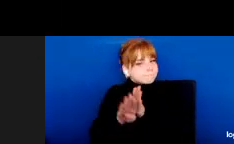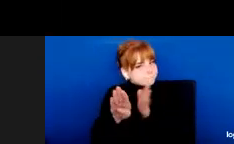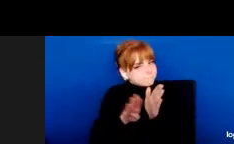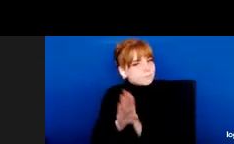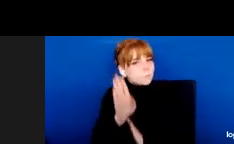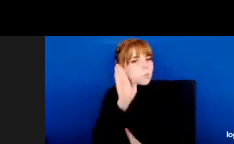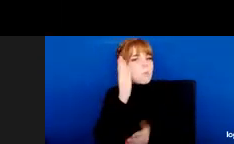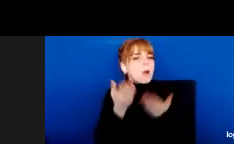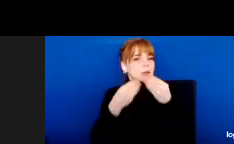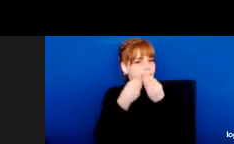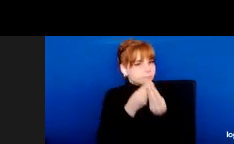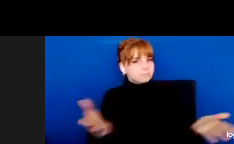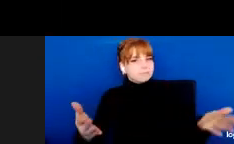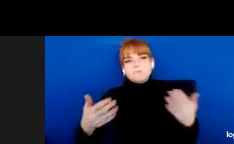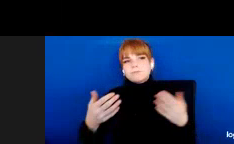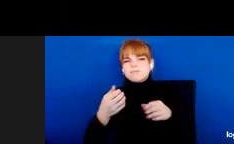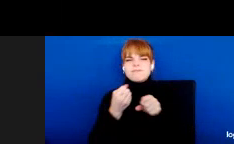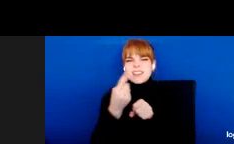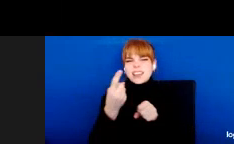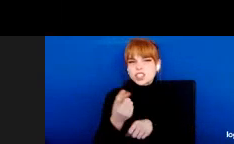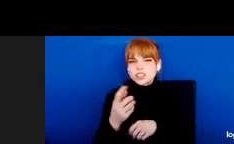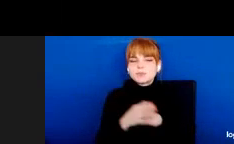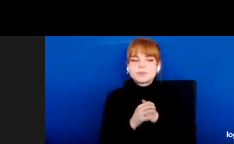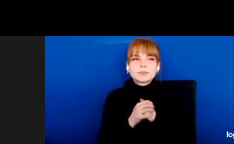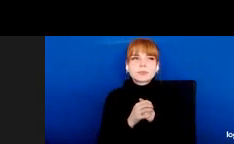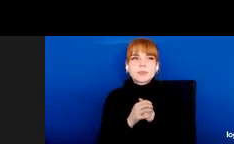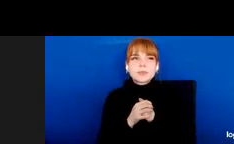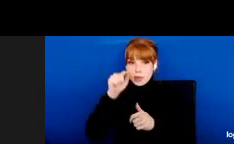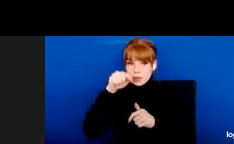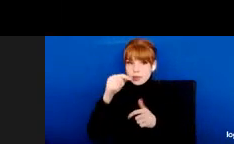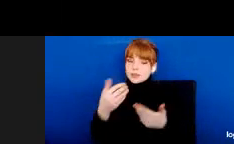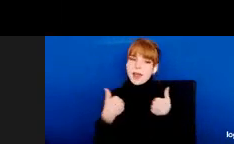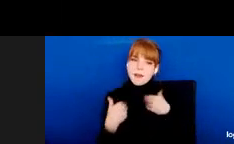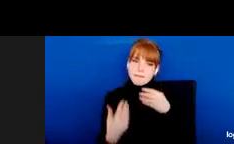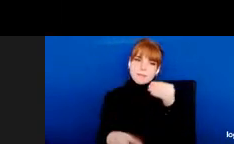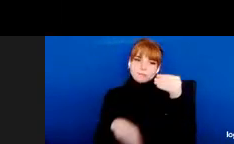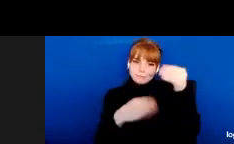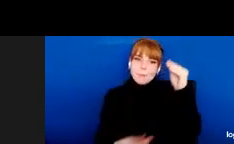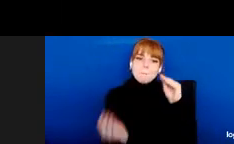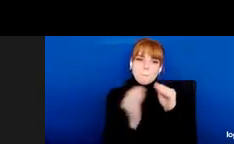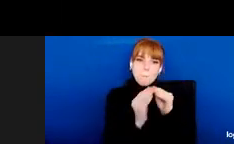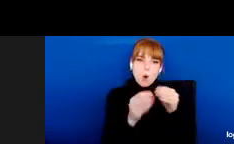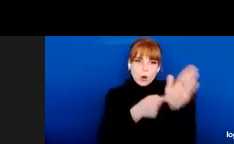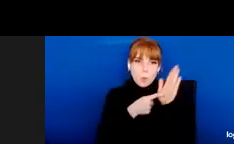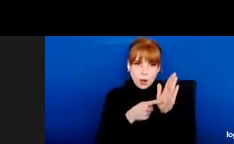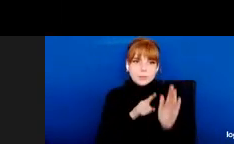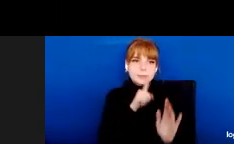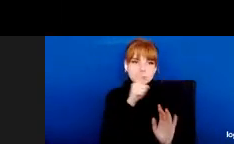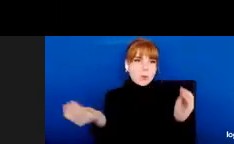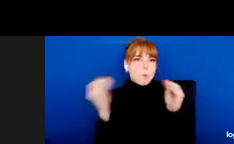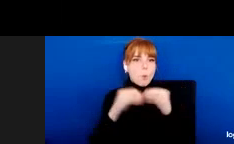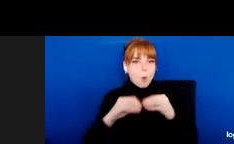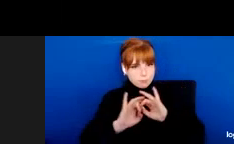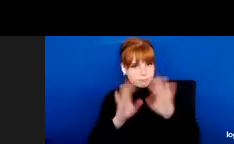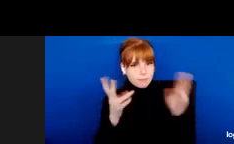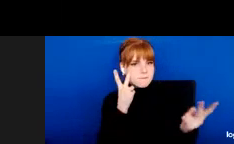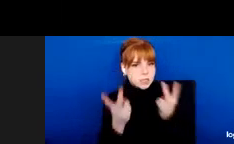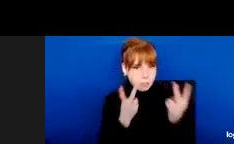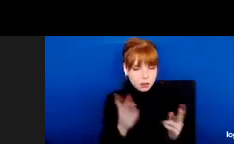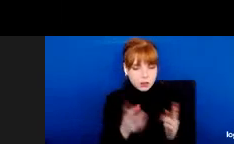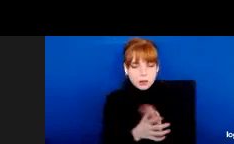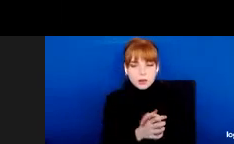this version, it does have more requirements for this outline so that it's more visible. WCAG 2.1, if I had